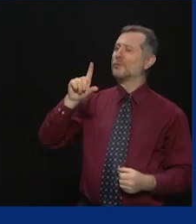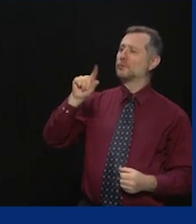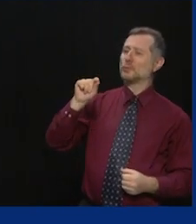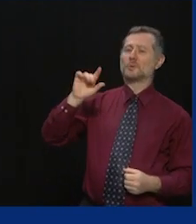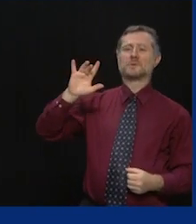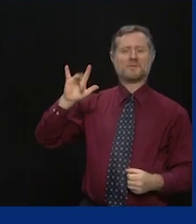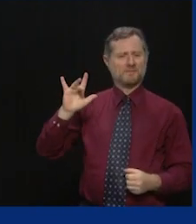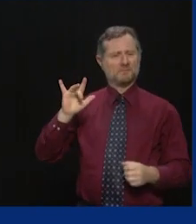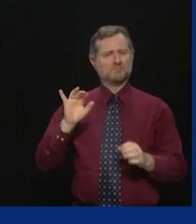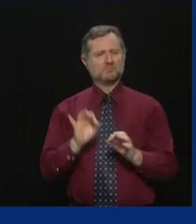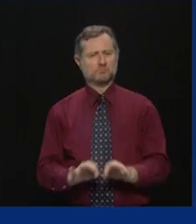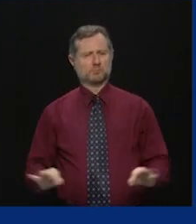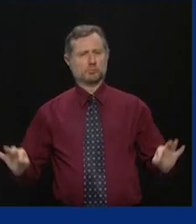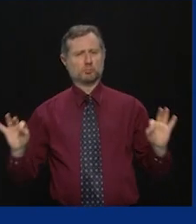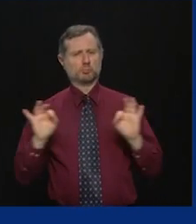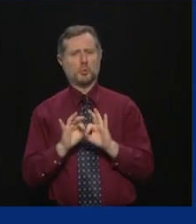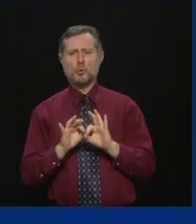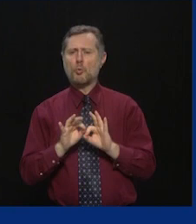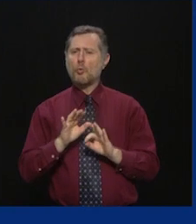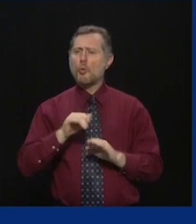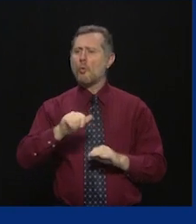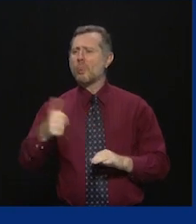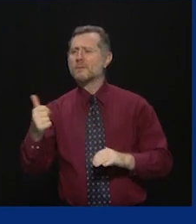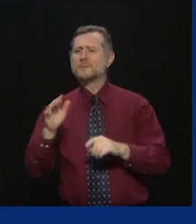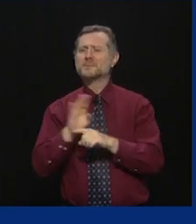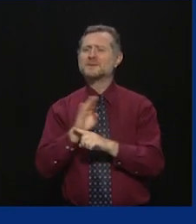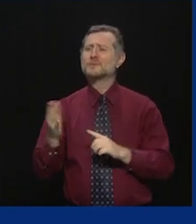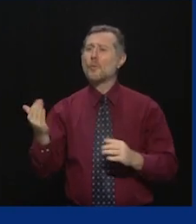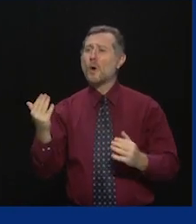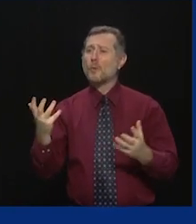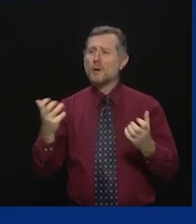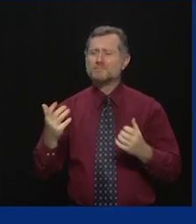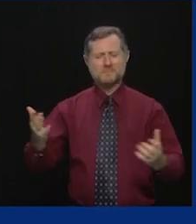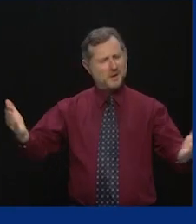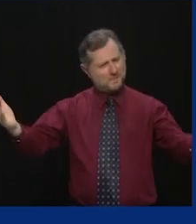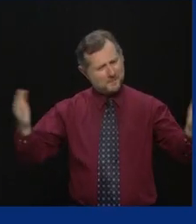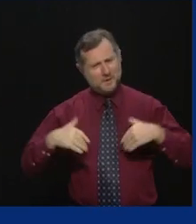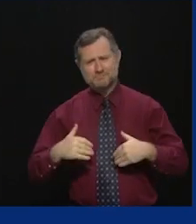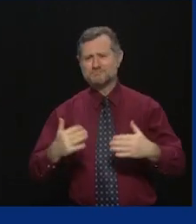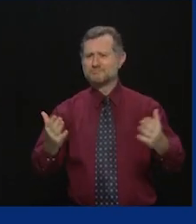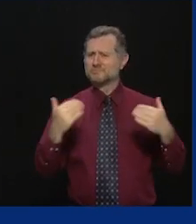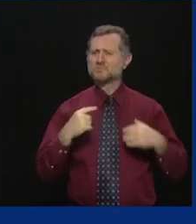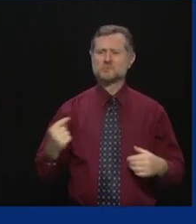great talent and to create great businesses, and this is what we are